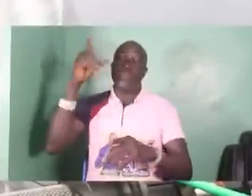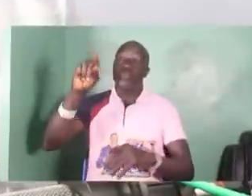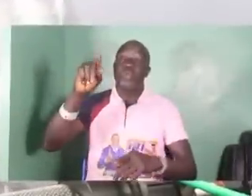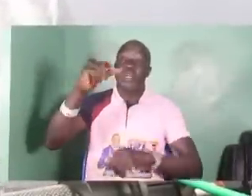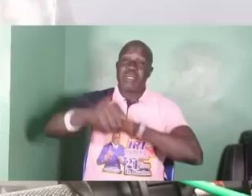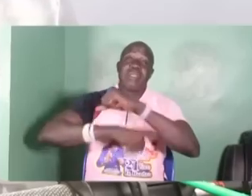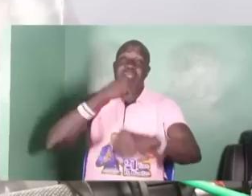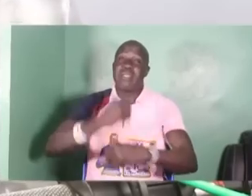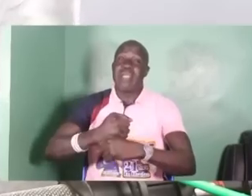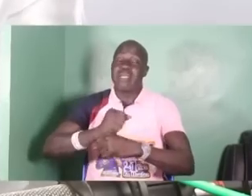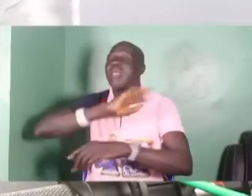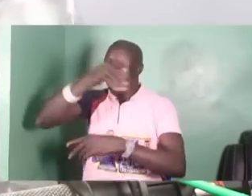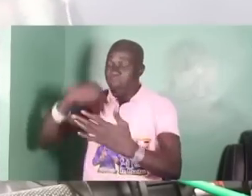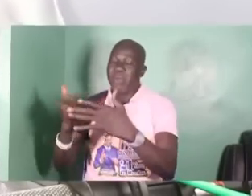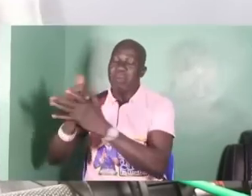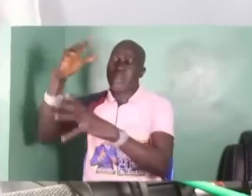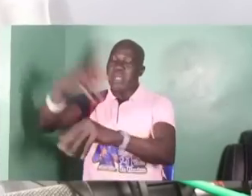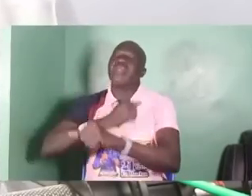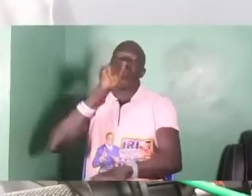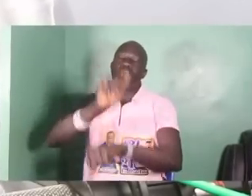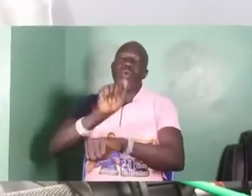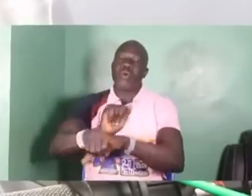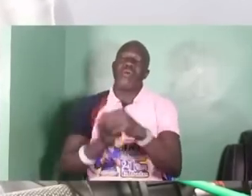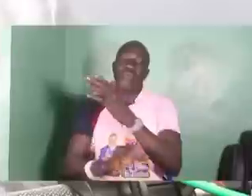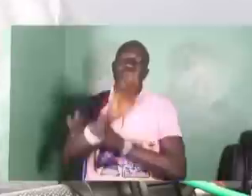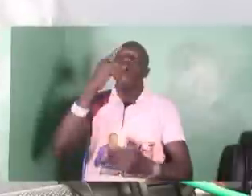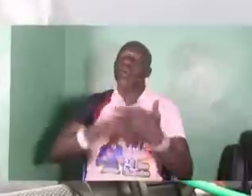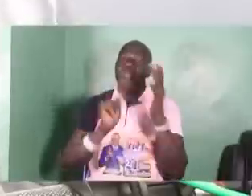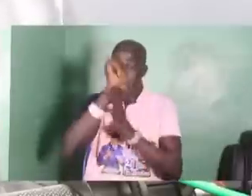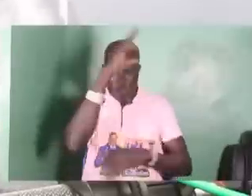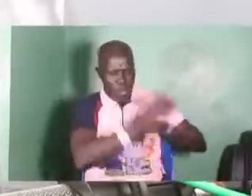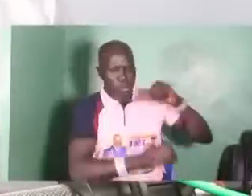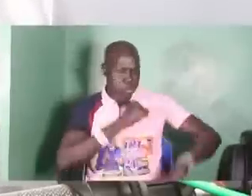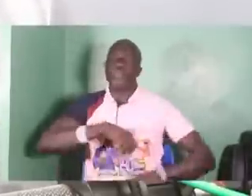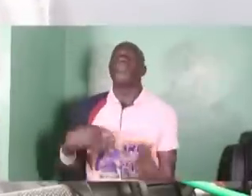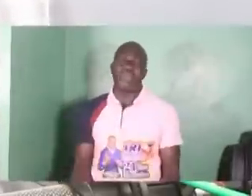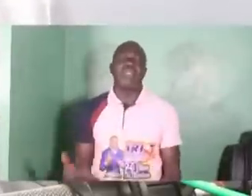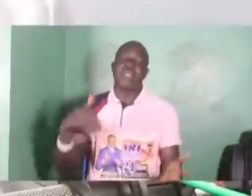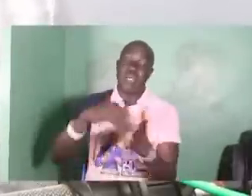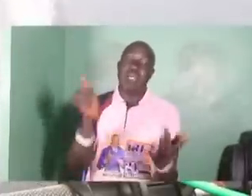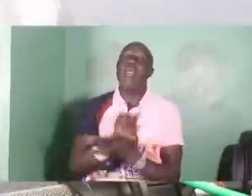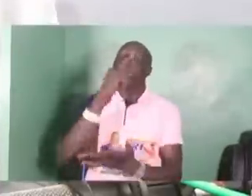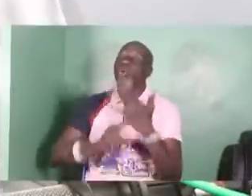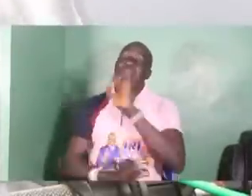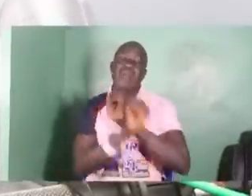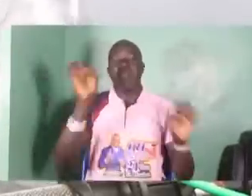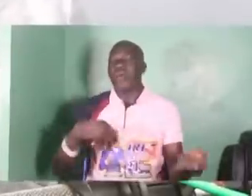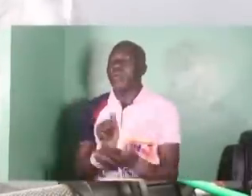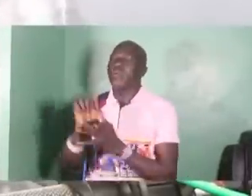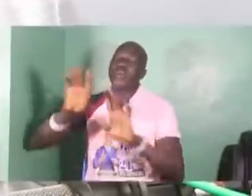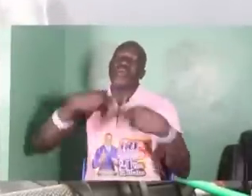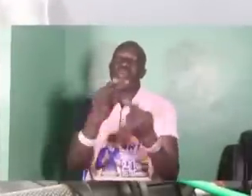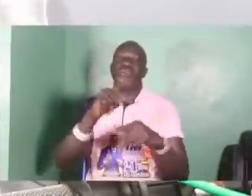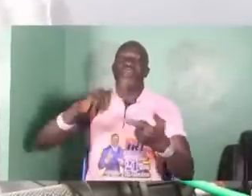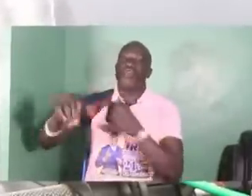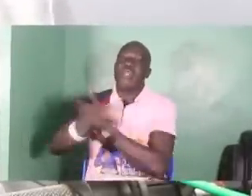pe. O asu fa pe. Lo ni ri mole yin. That will not be able to get. Awon branches kan te so mi pe. Some branches told me. Daddy. Daddy. I want adura ta gba lu